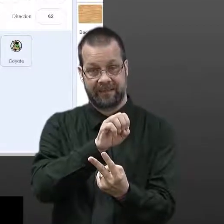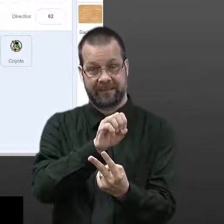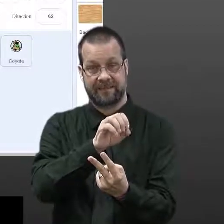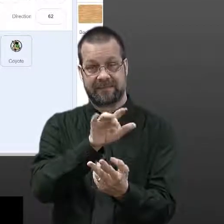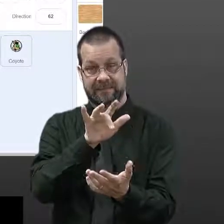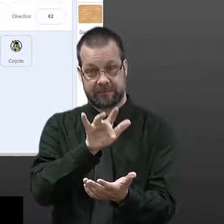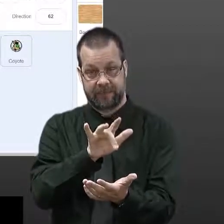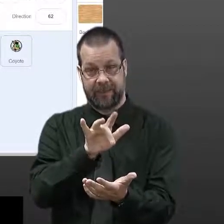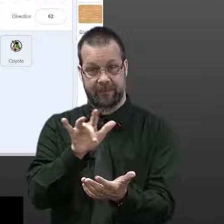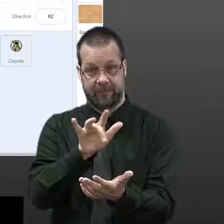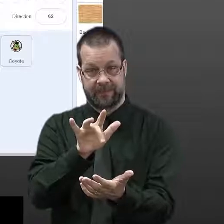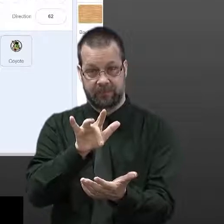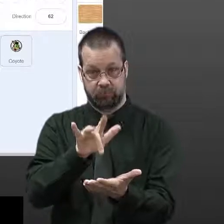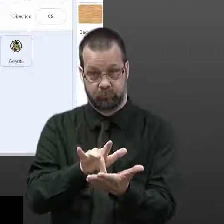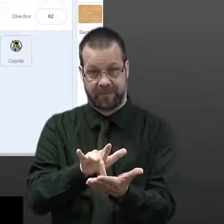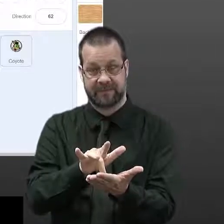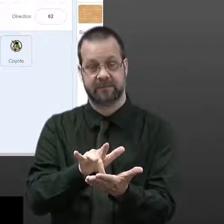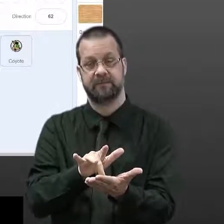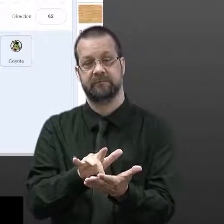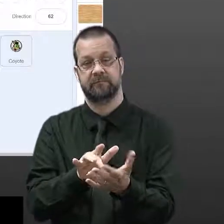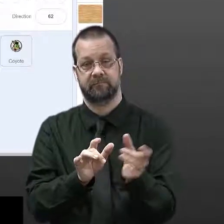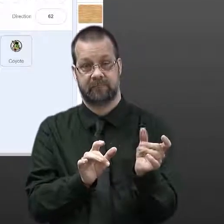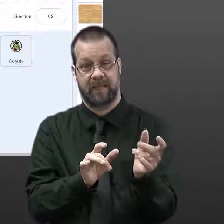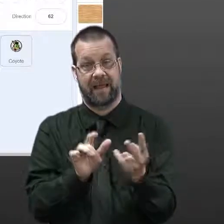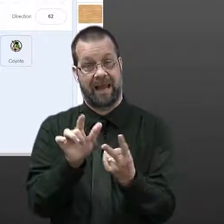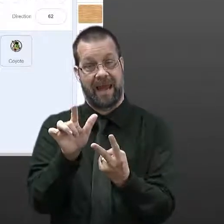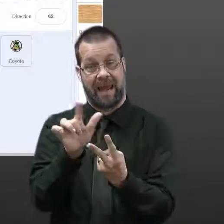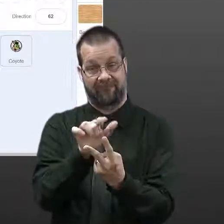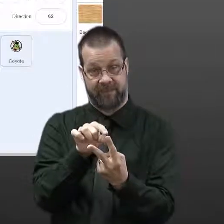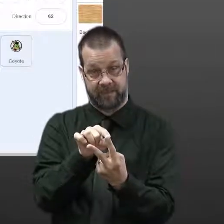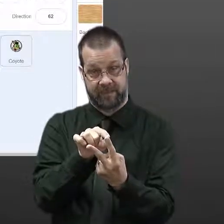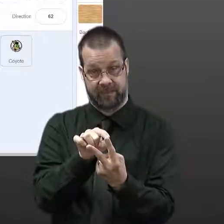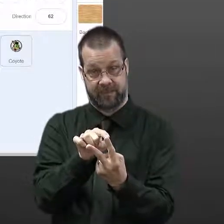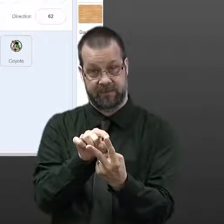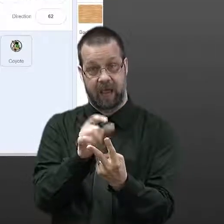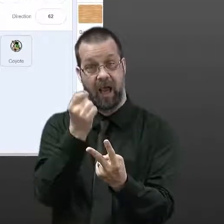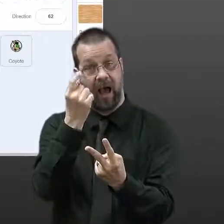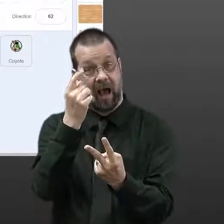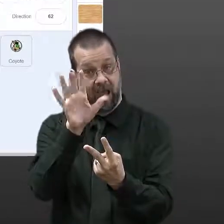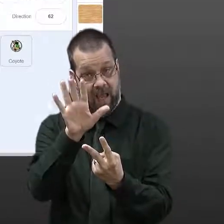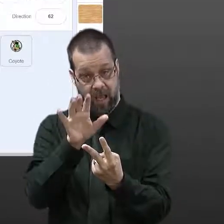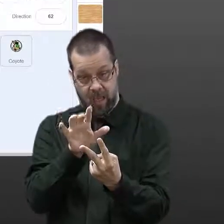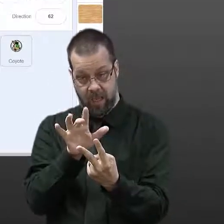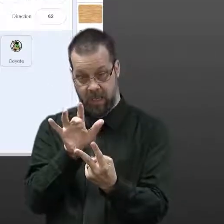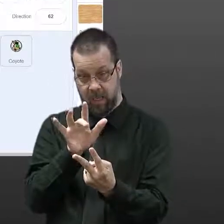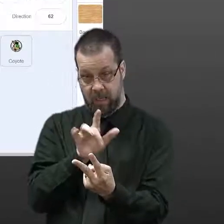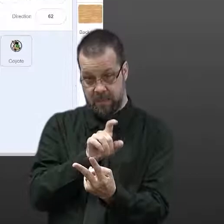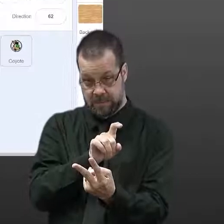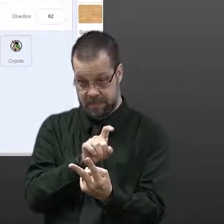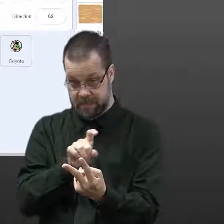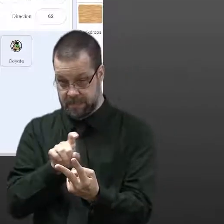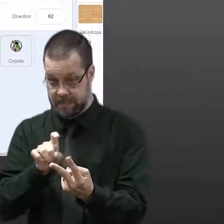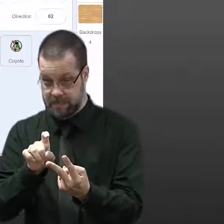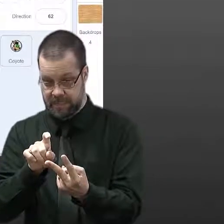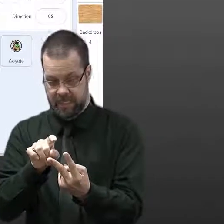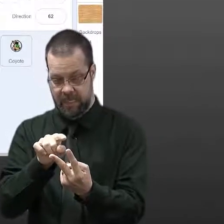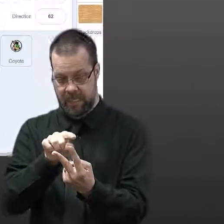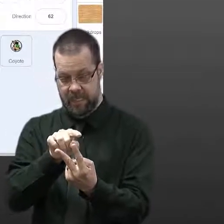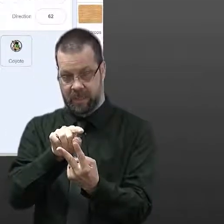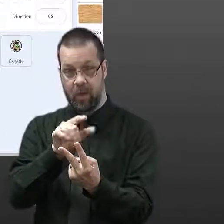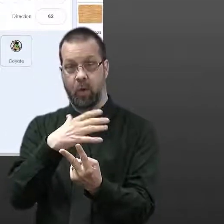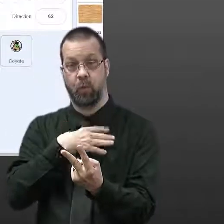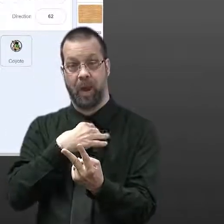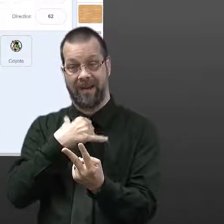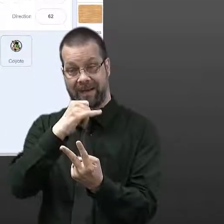from sensing the key space pressed block and put this in the left side. Make sure that you are, before you